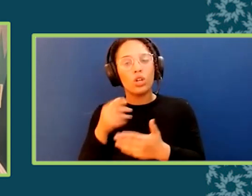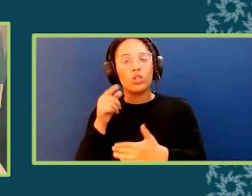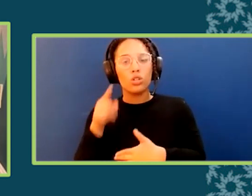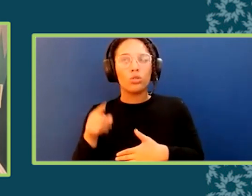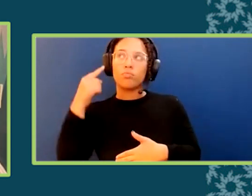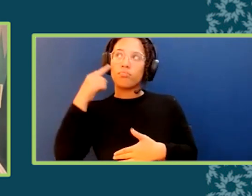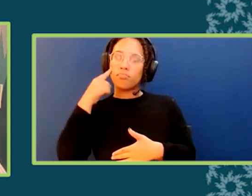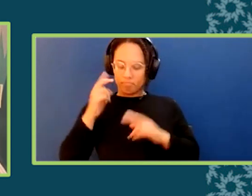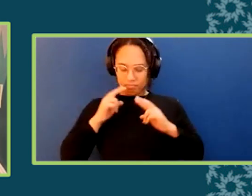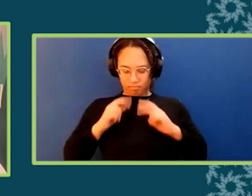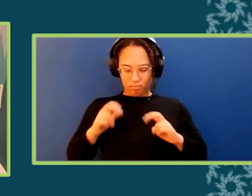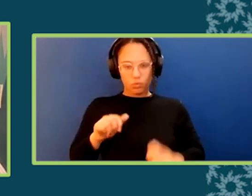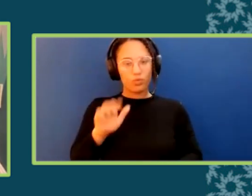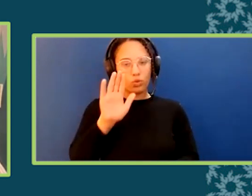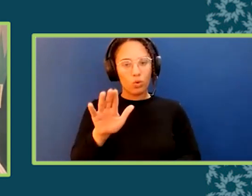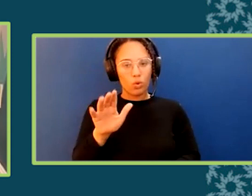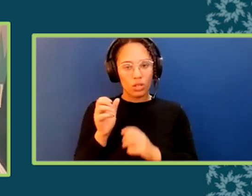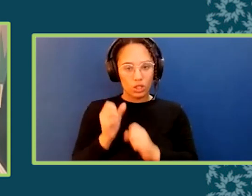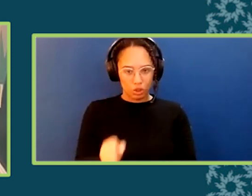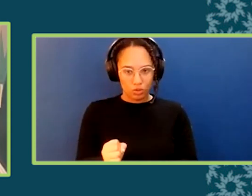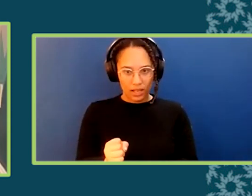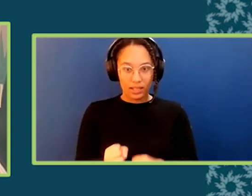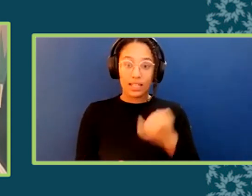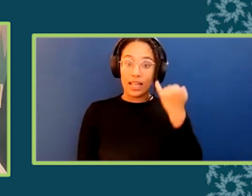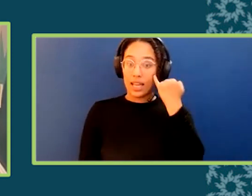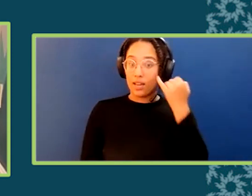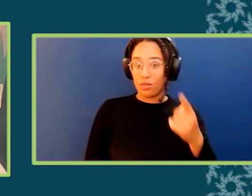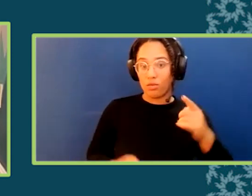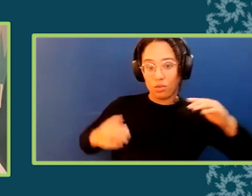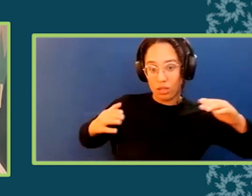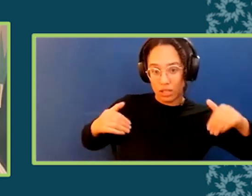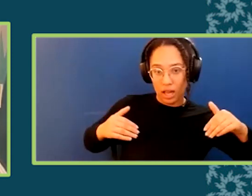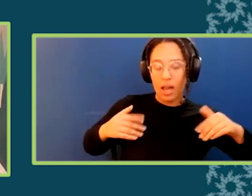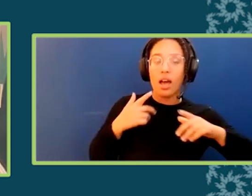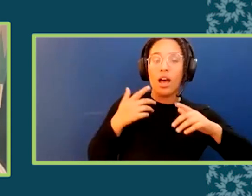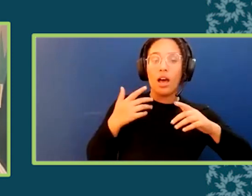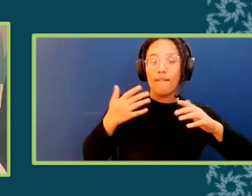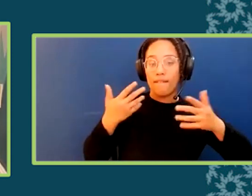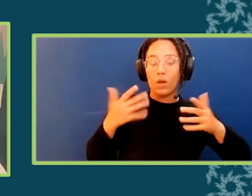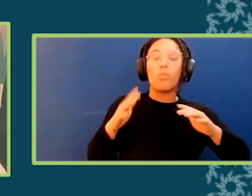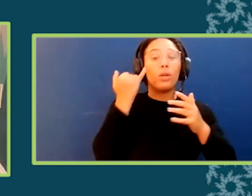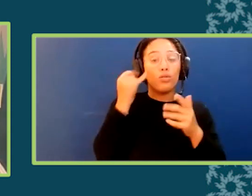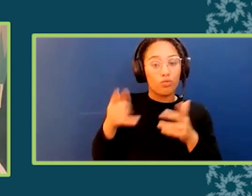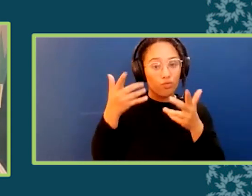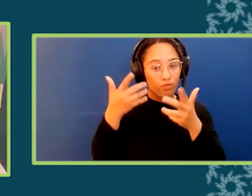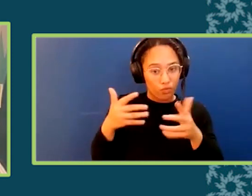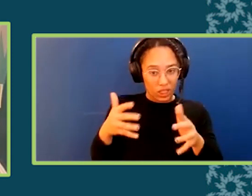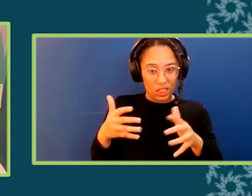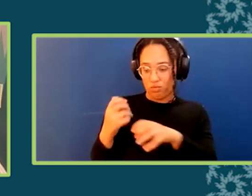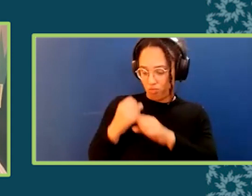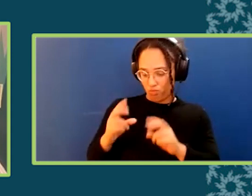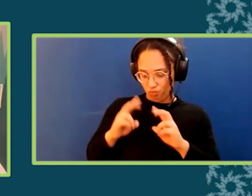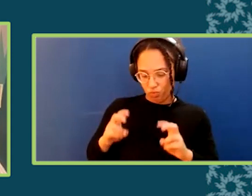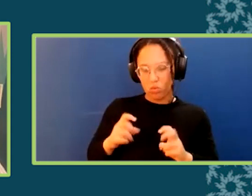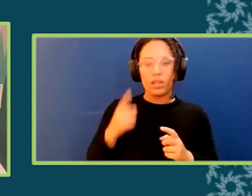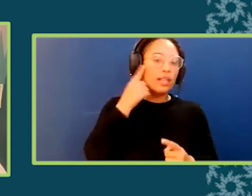are. I think if you haven't, the next step would be looking at what excites you and what you love to do, and starting